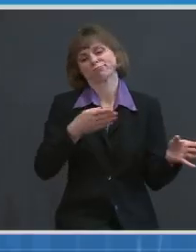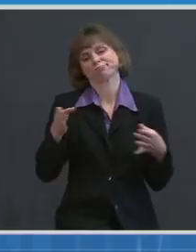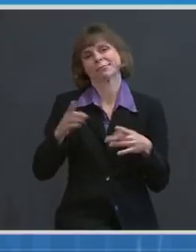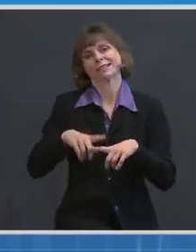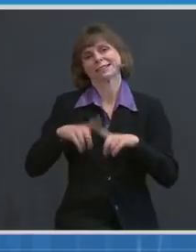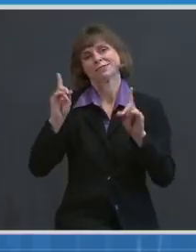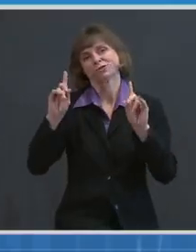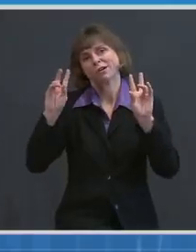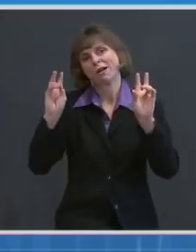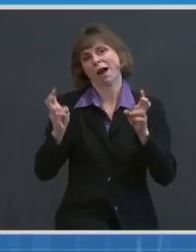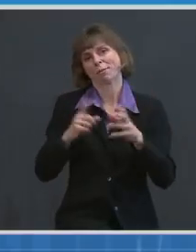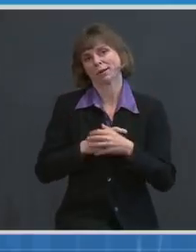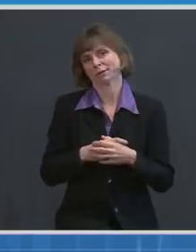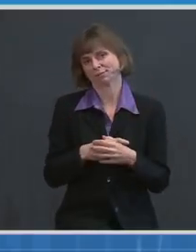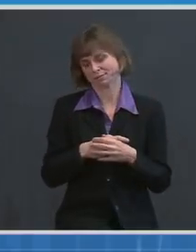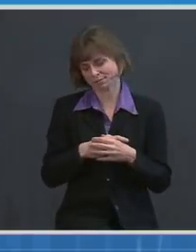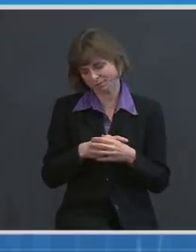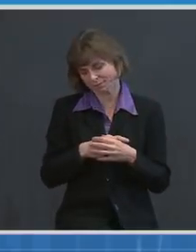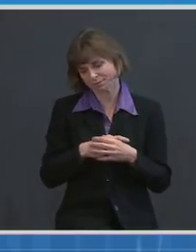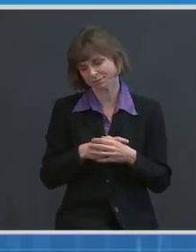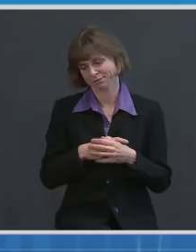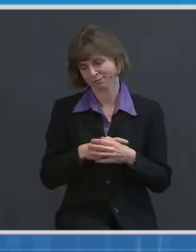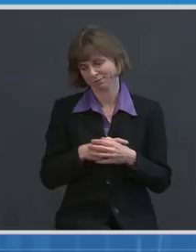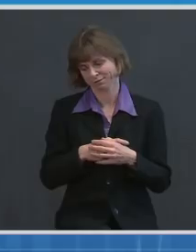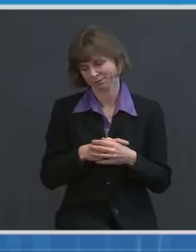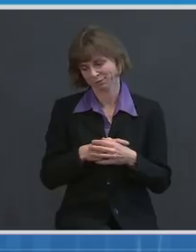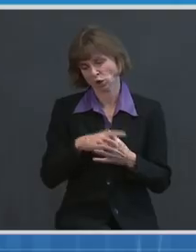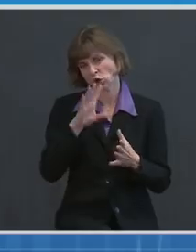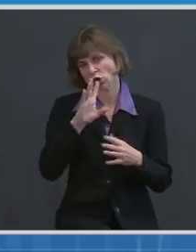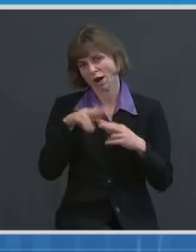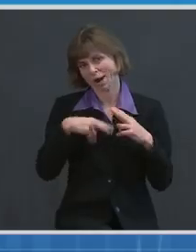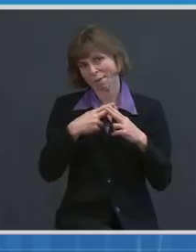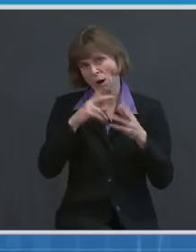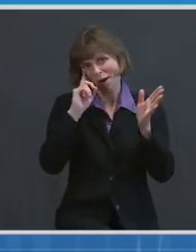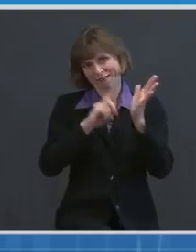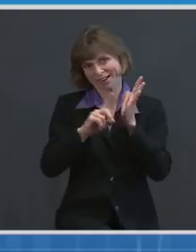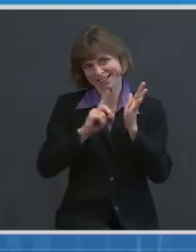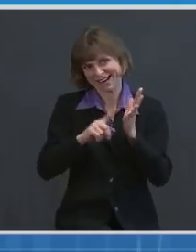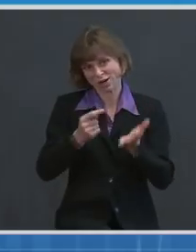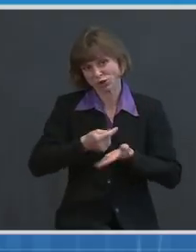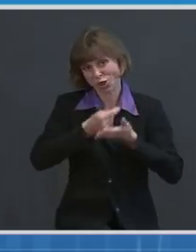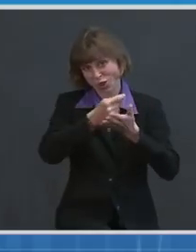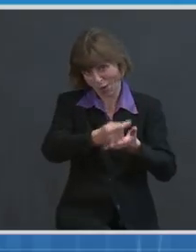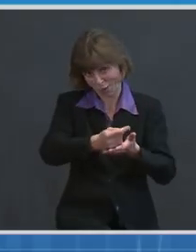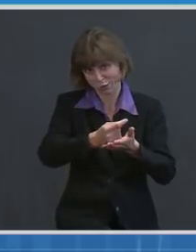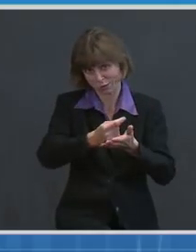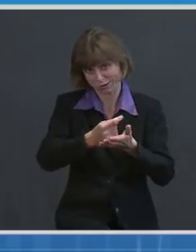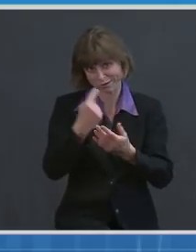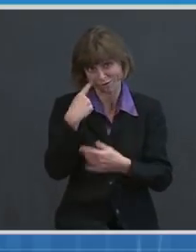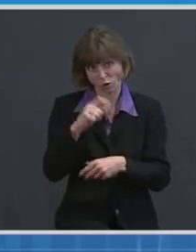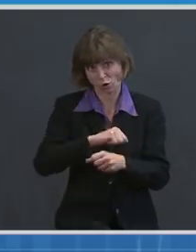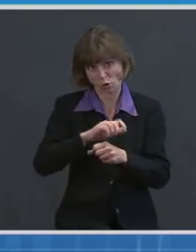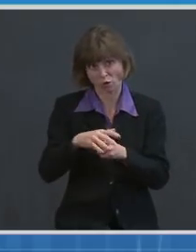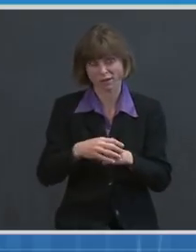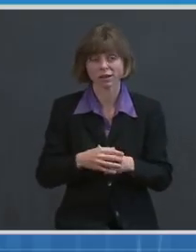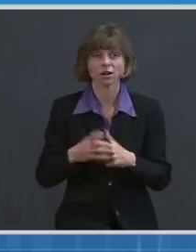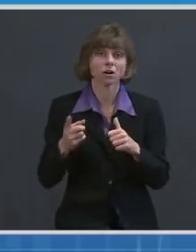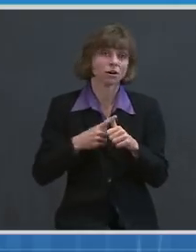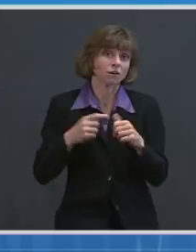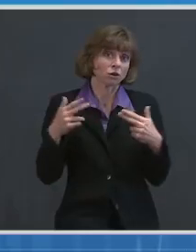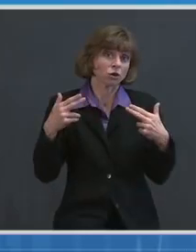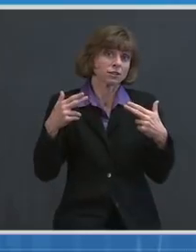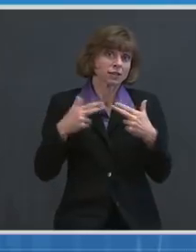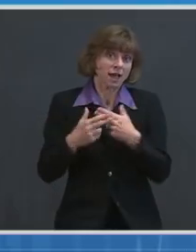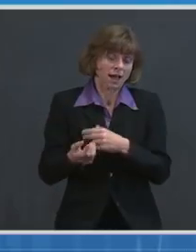do with investigational therapeutics for COVID-19. If I could have the first slide. On a previous briefing, I